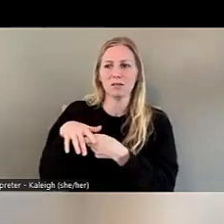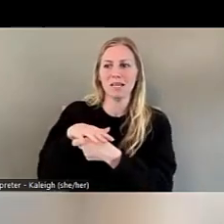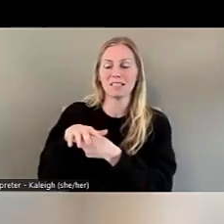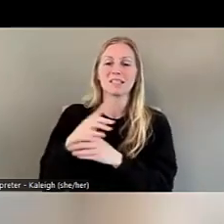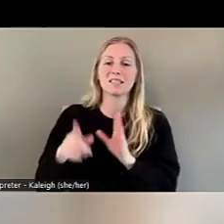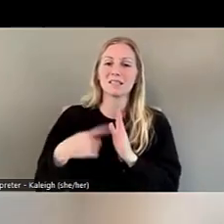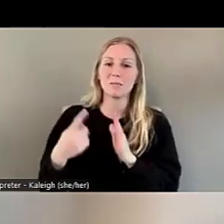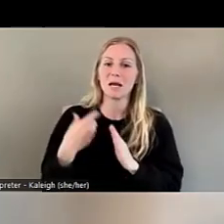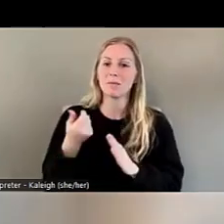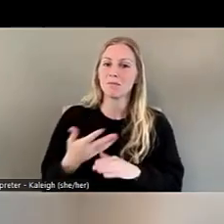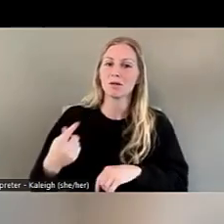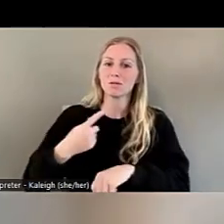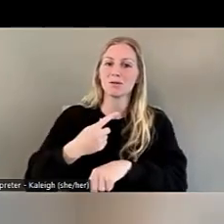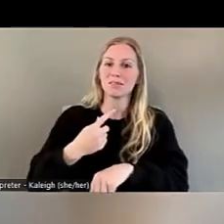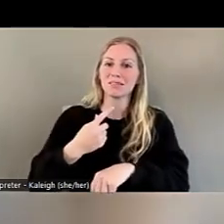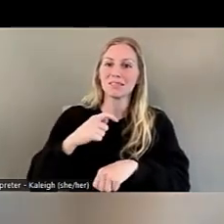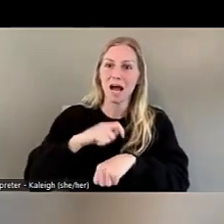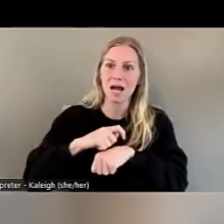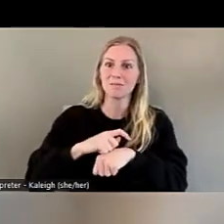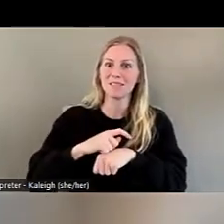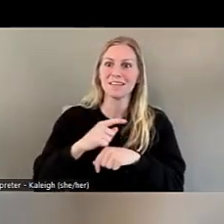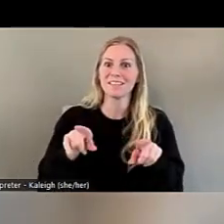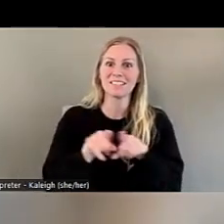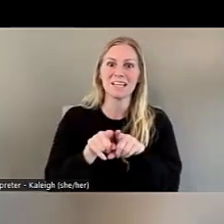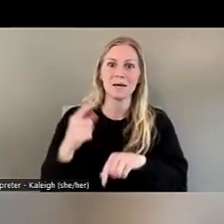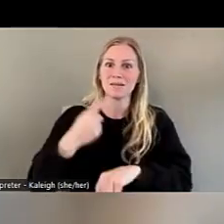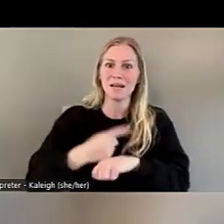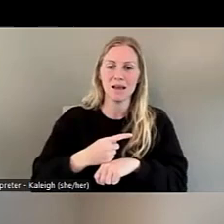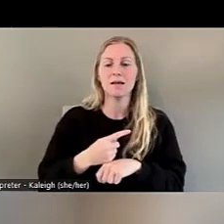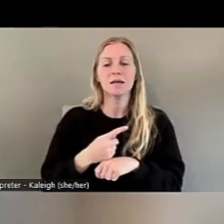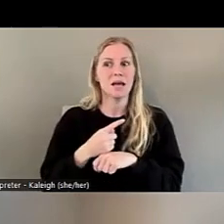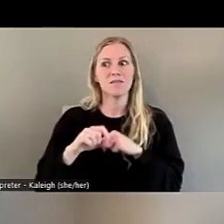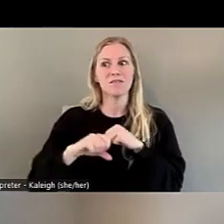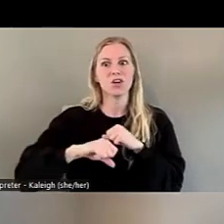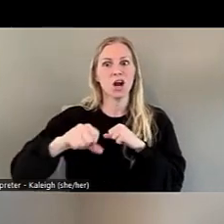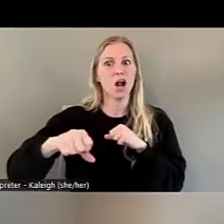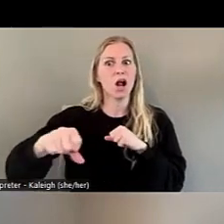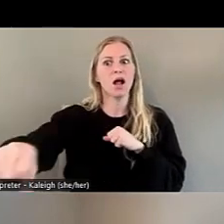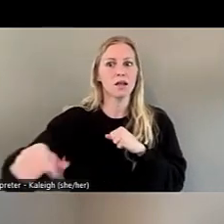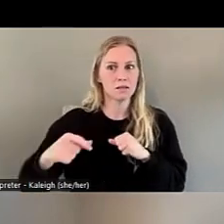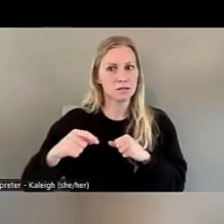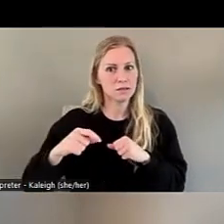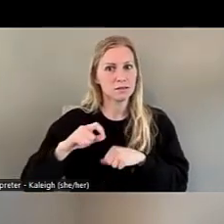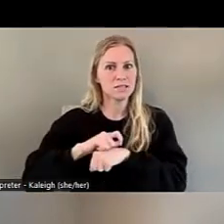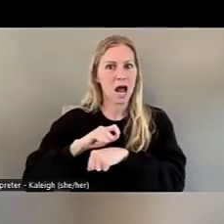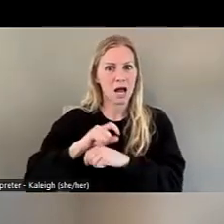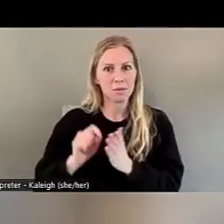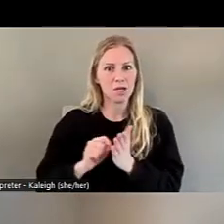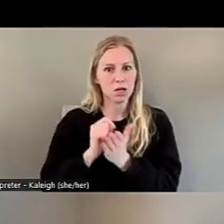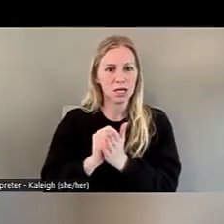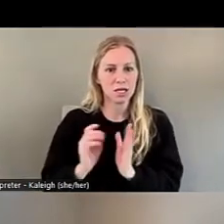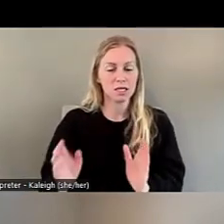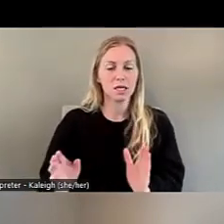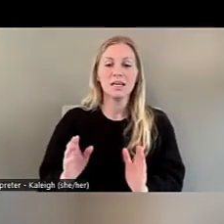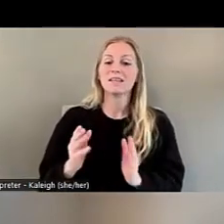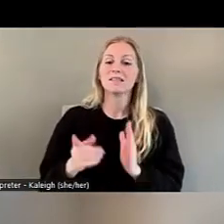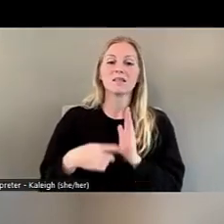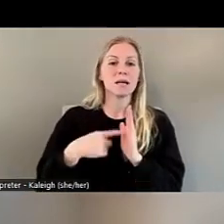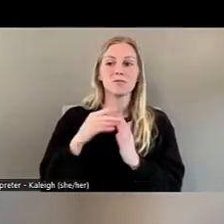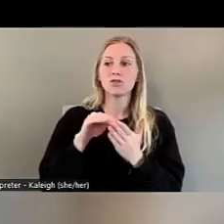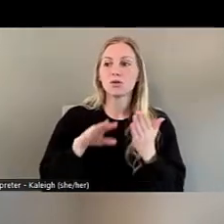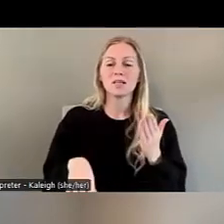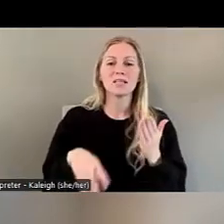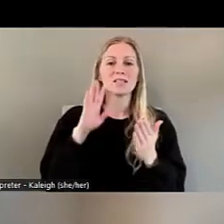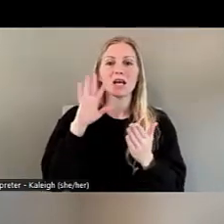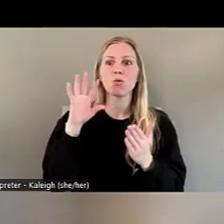day, and often for excessive periods of time. As a result of these practices, some students lost hundreds of hours